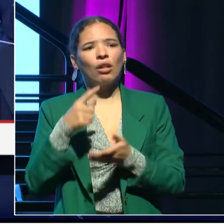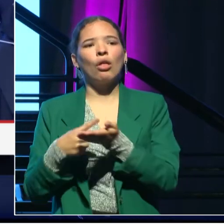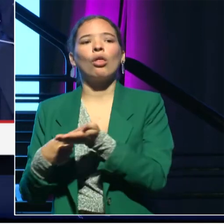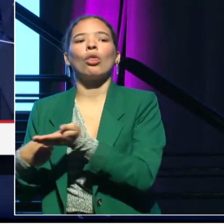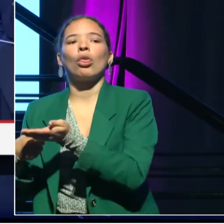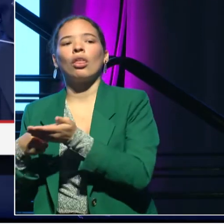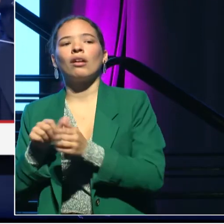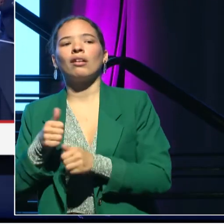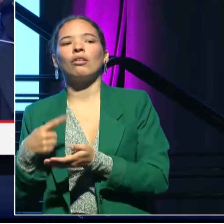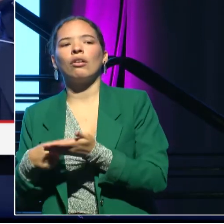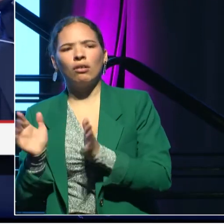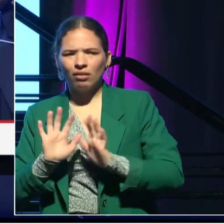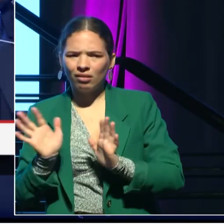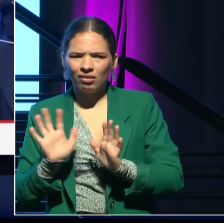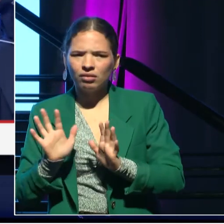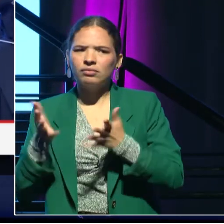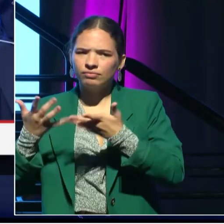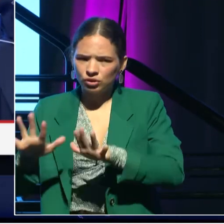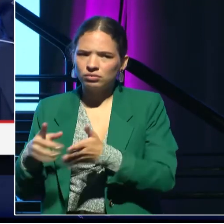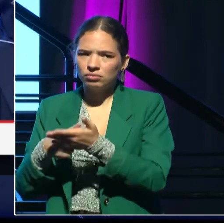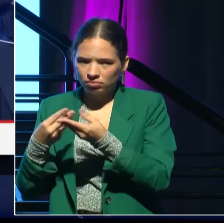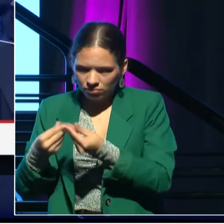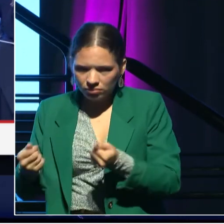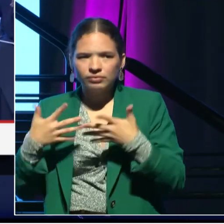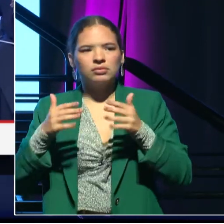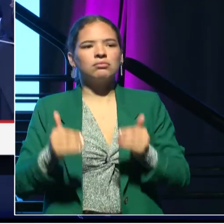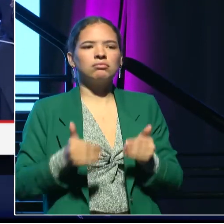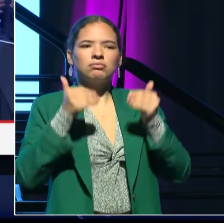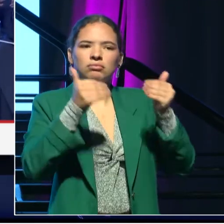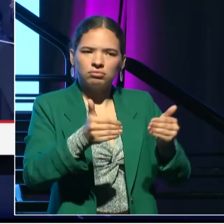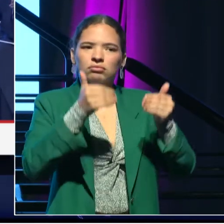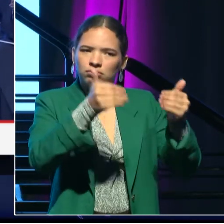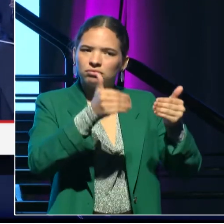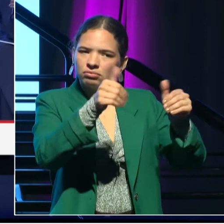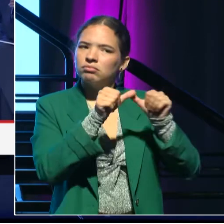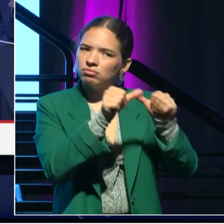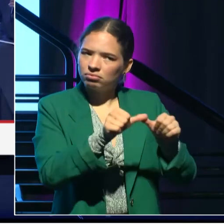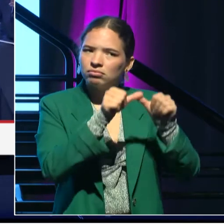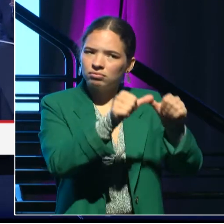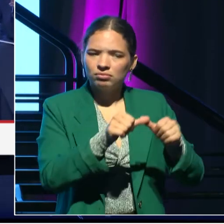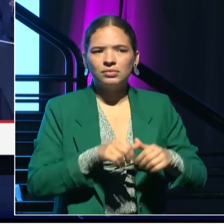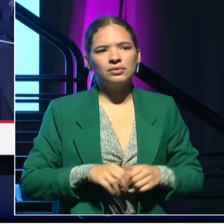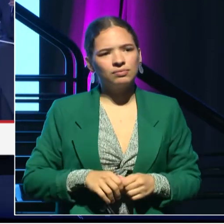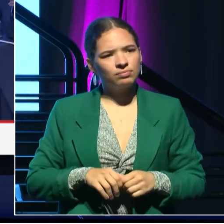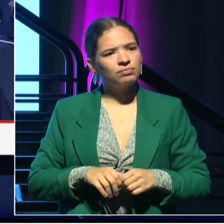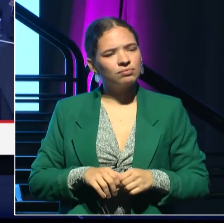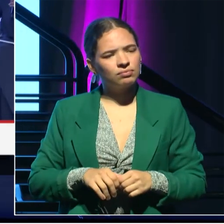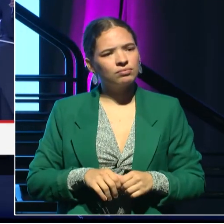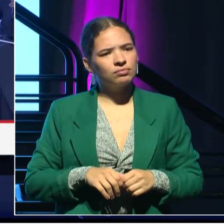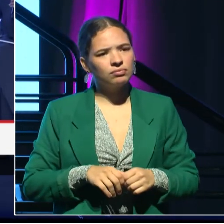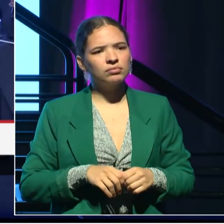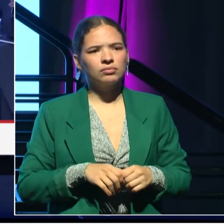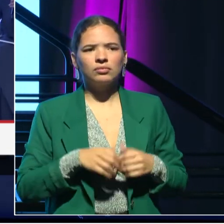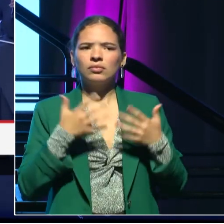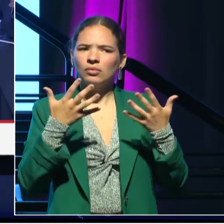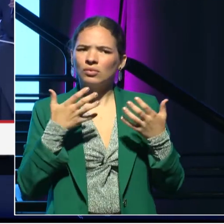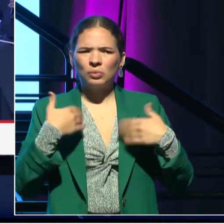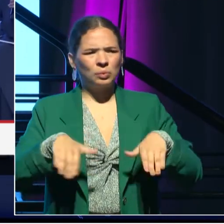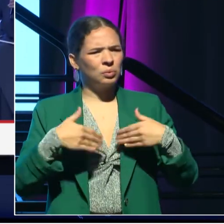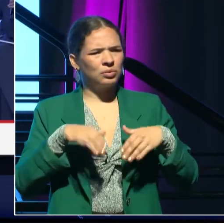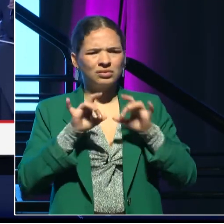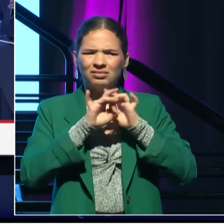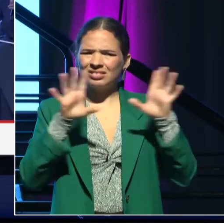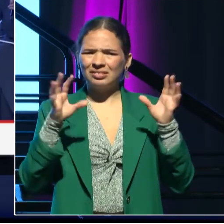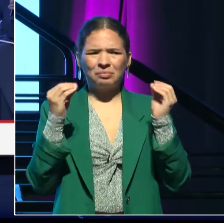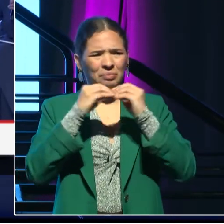and moving on to issues. Because the thing that is most disturbing, and I think all of my panelists would agree, more than half of the deaths